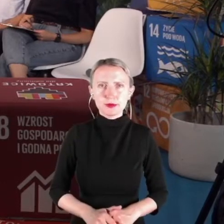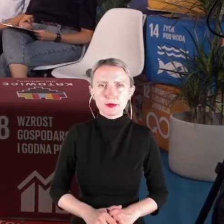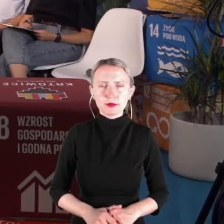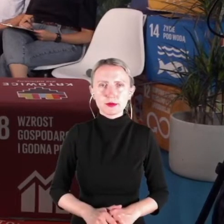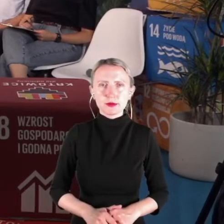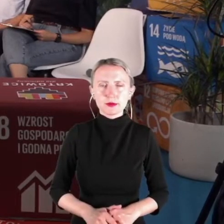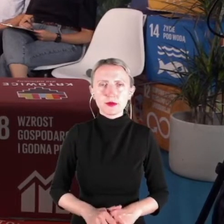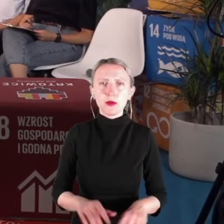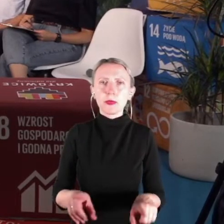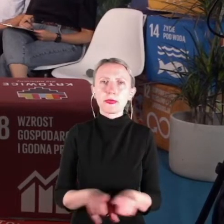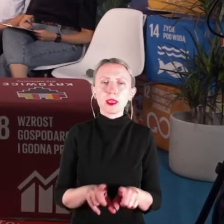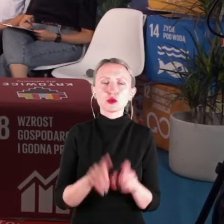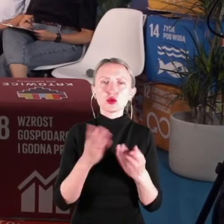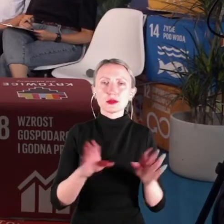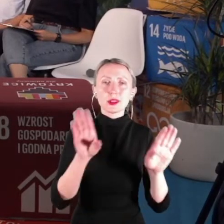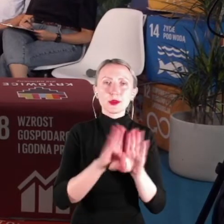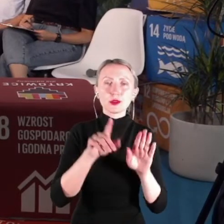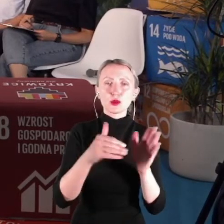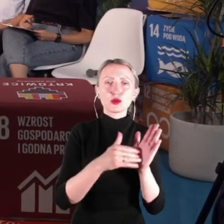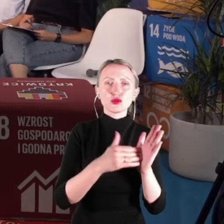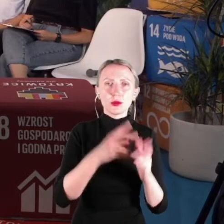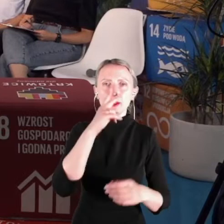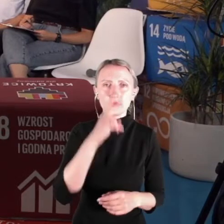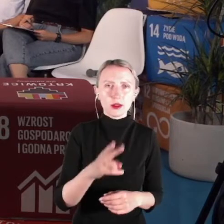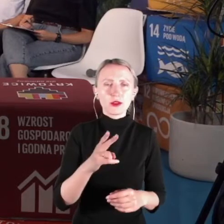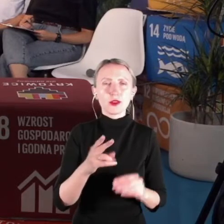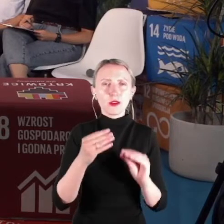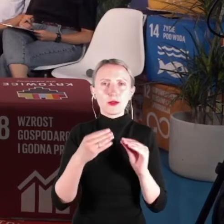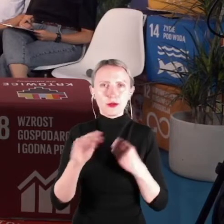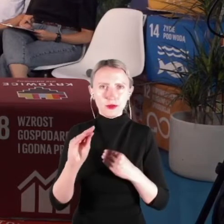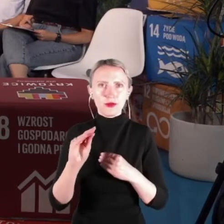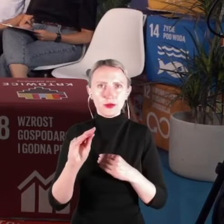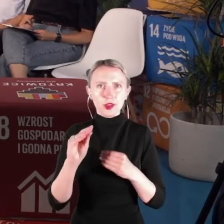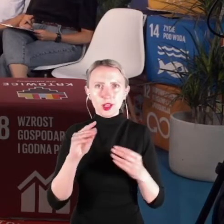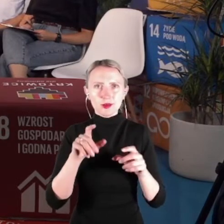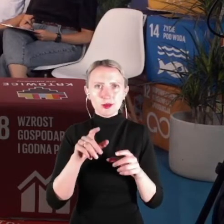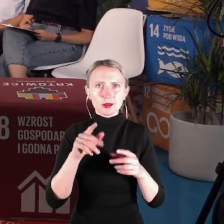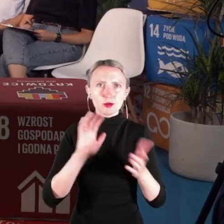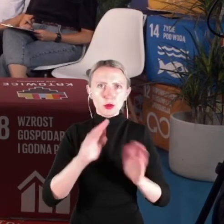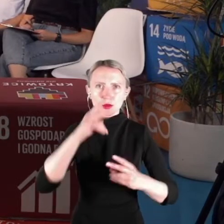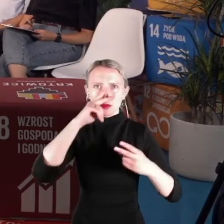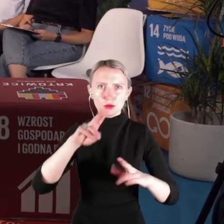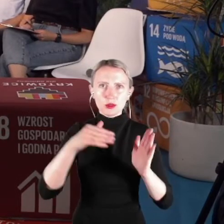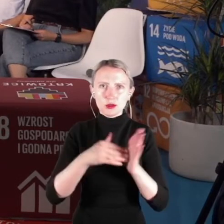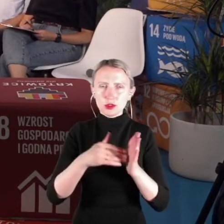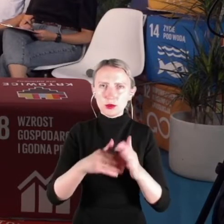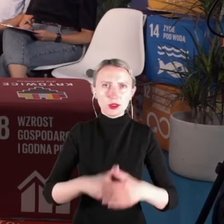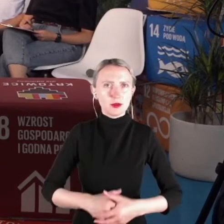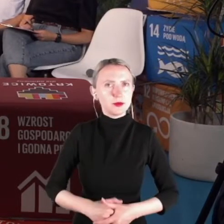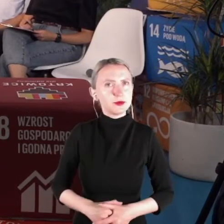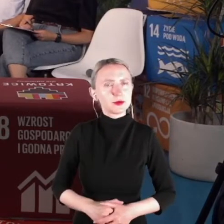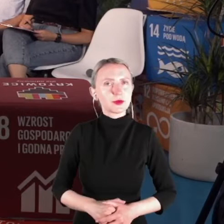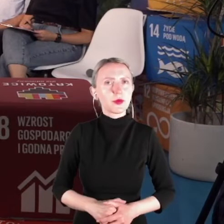context. So when we were working with the municipality and looking at the investment packages, the strategic documents